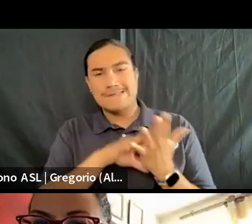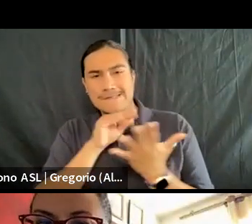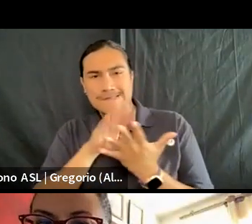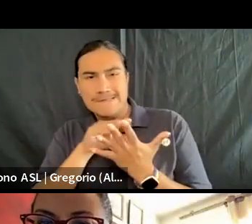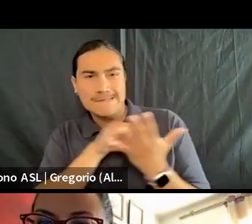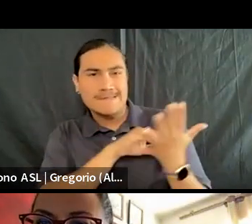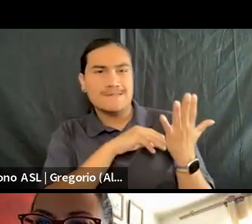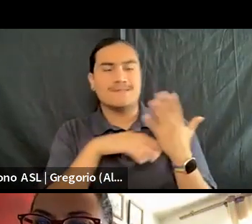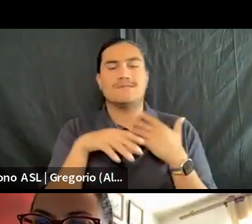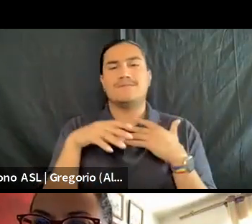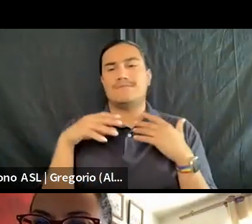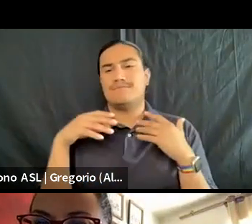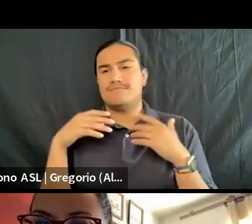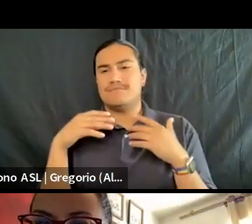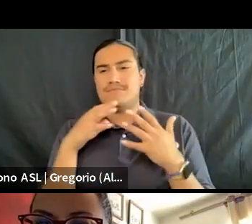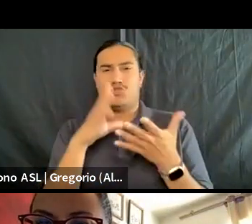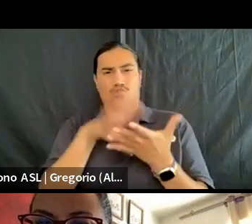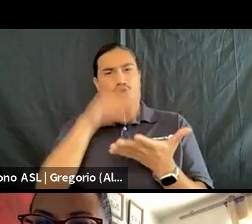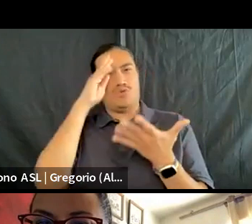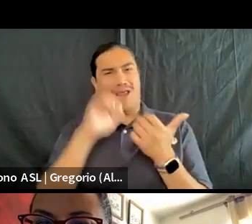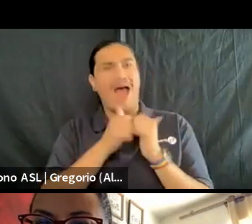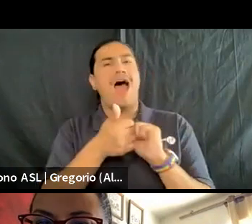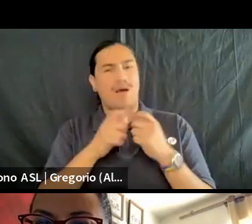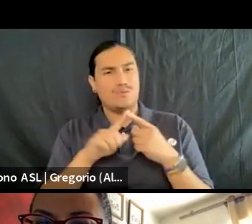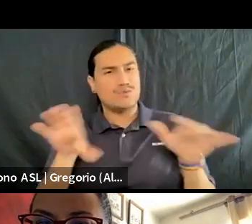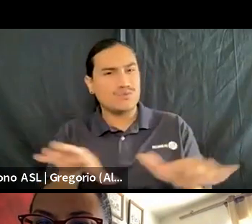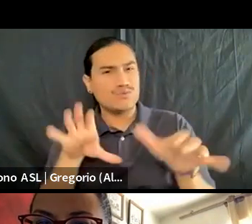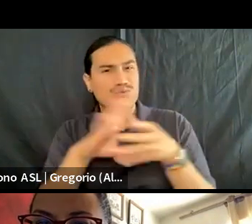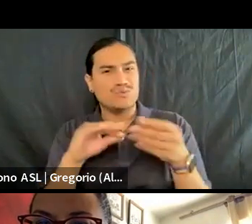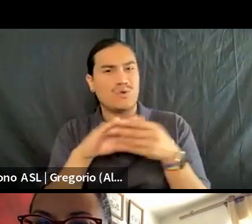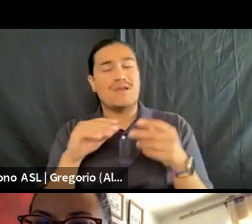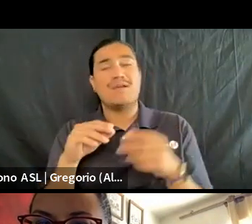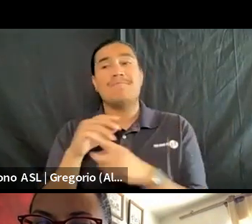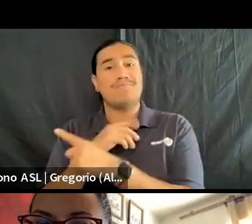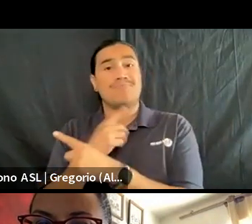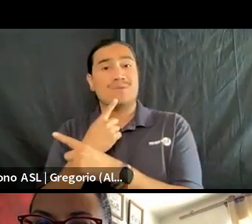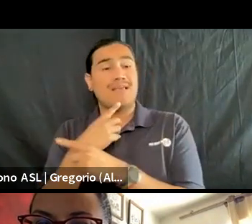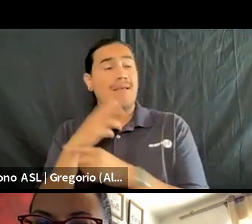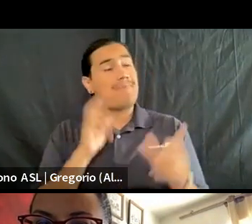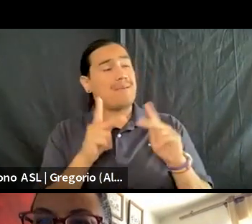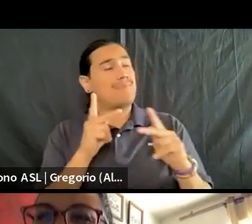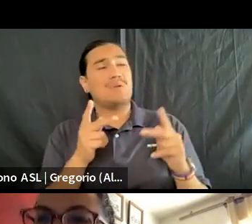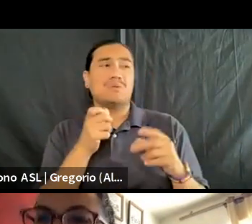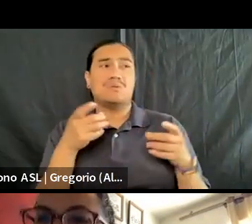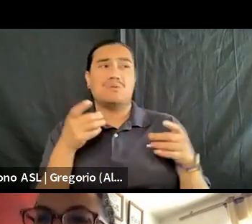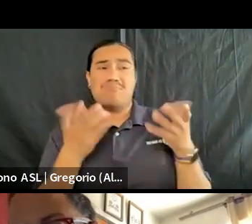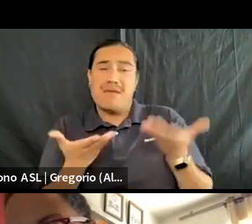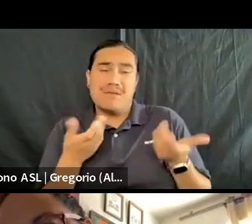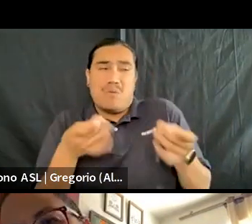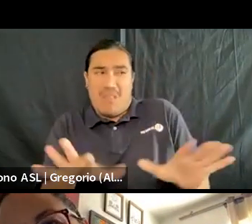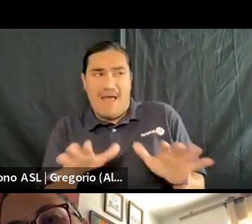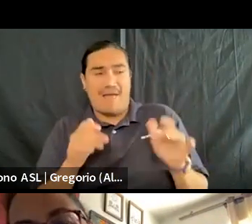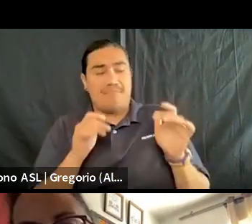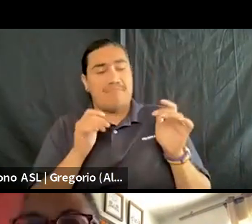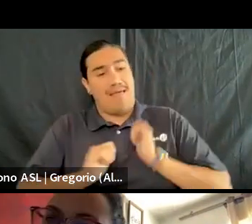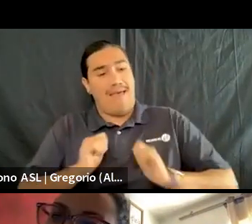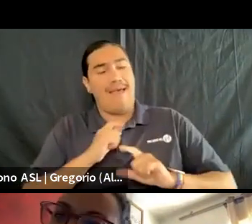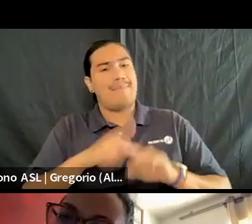how to tell a story. Because he says, you know, people might not like your play, but they can say your play is bad. That's the goal.